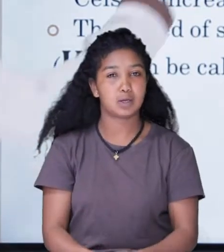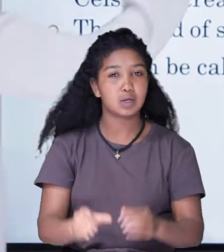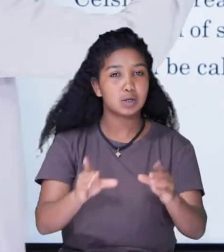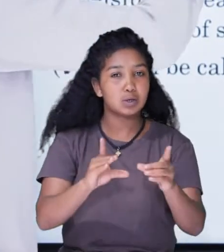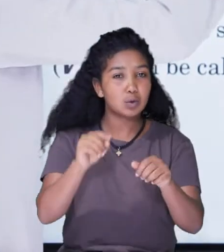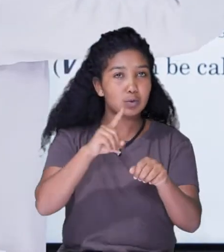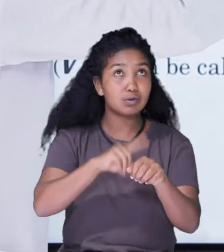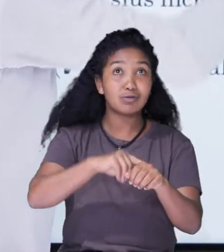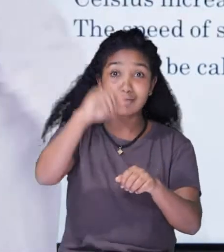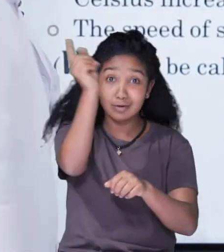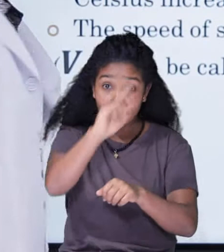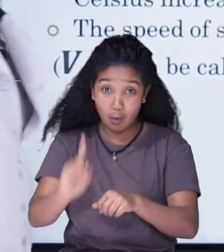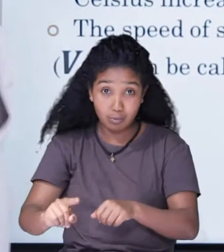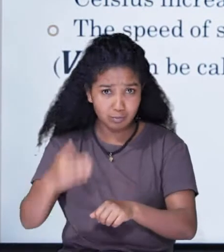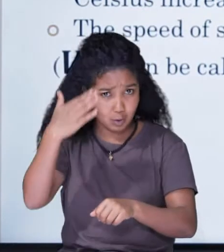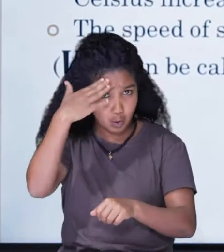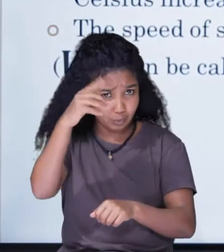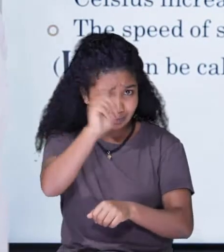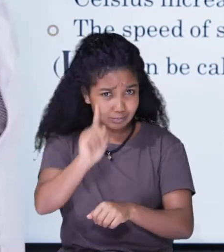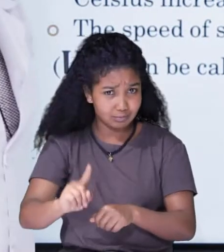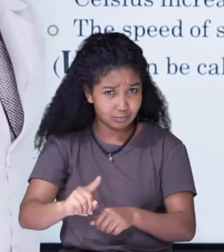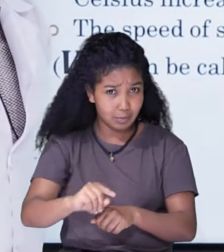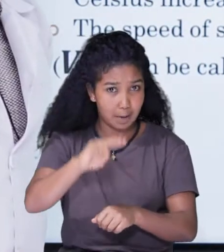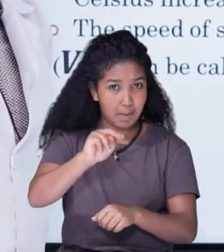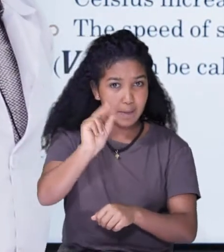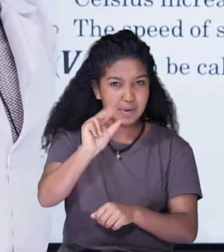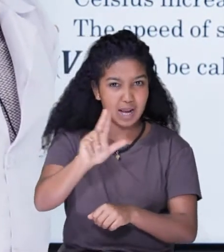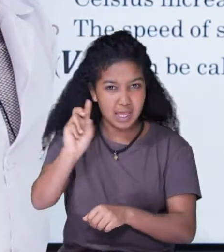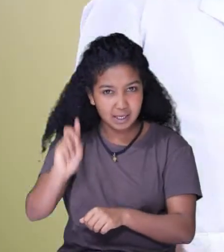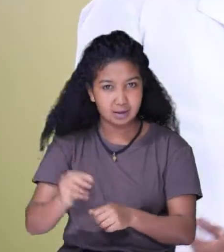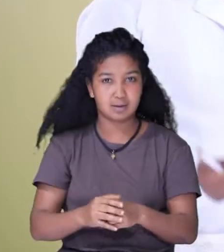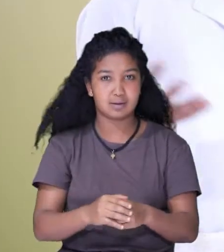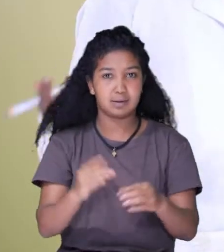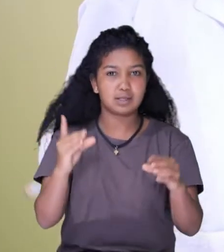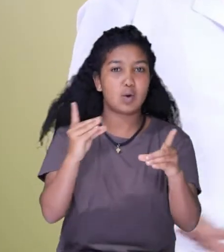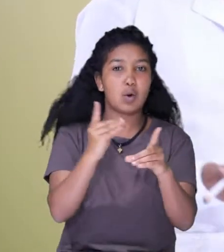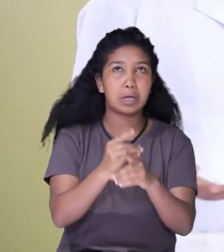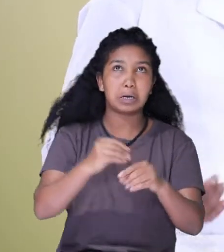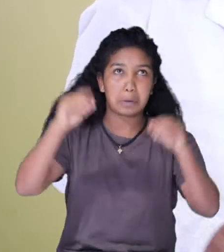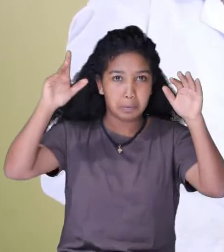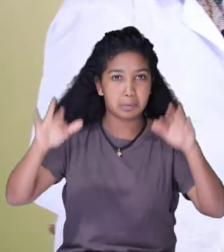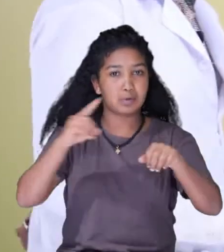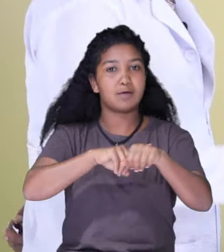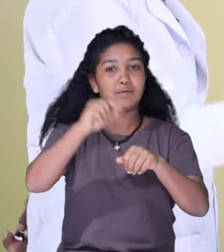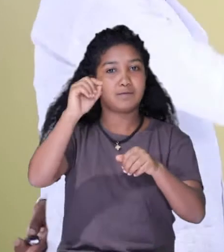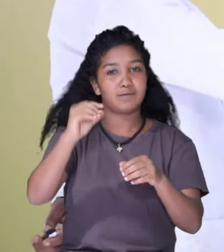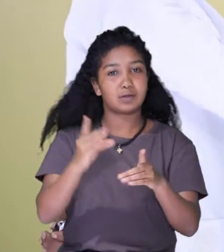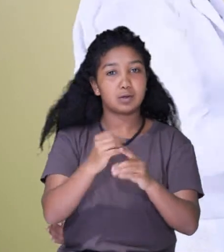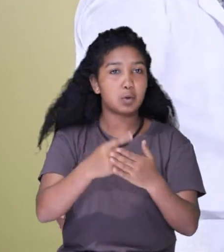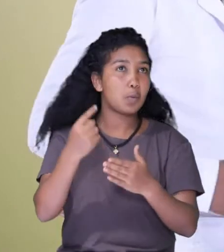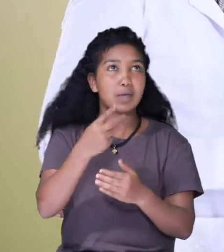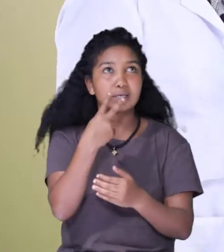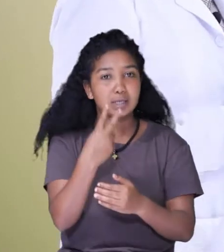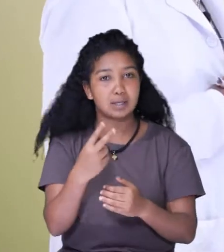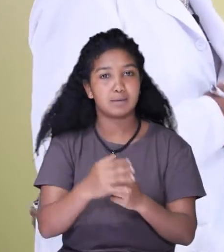During the thunderstorm, you know about thunderstorm? It's occur in rain season. You may